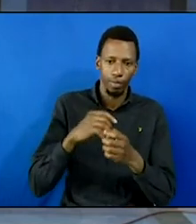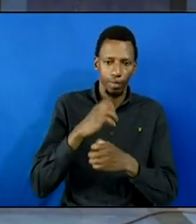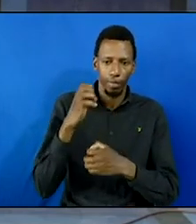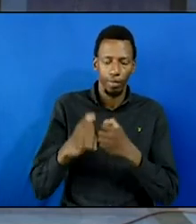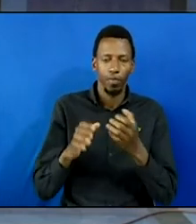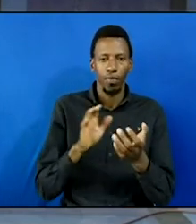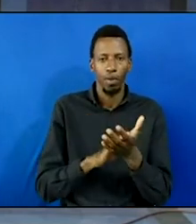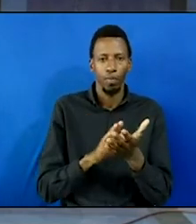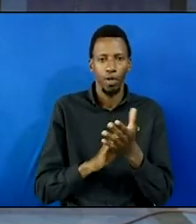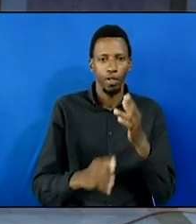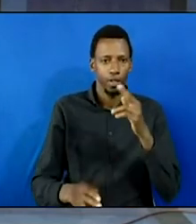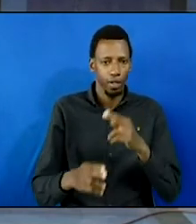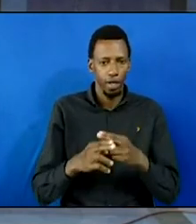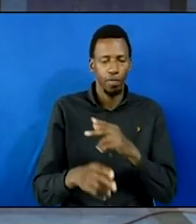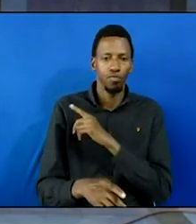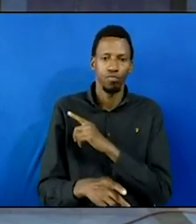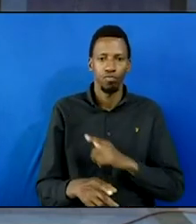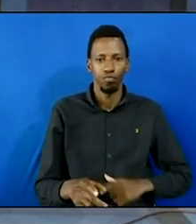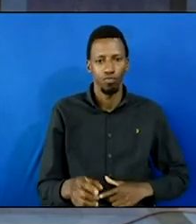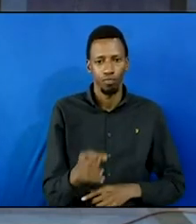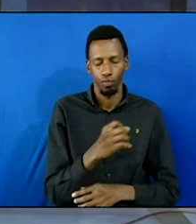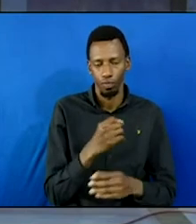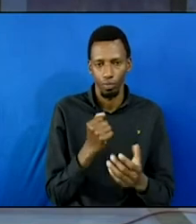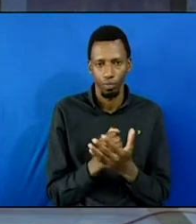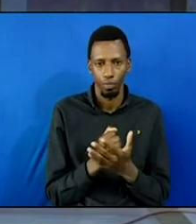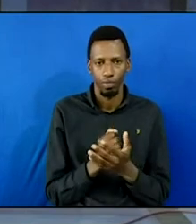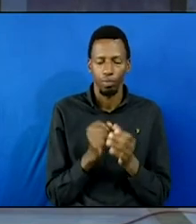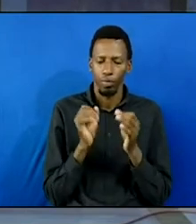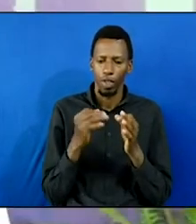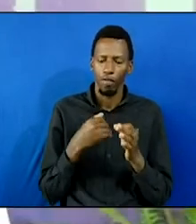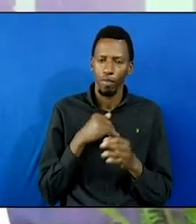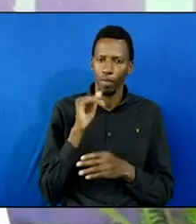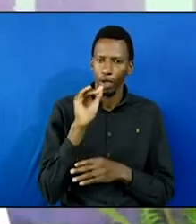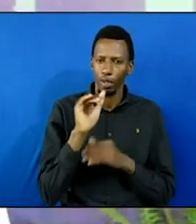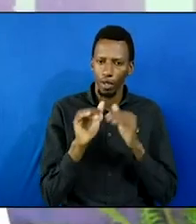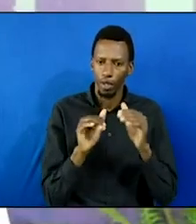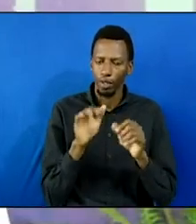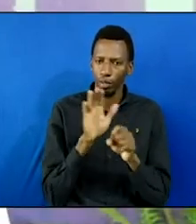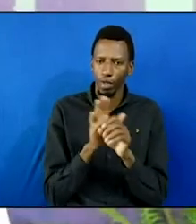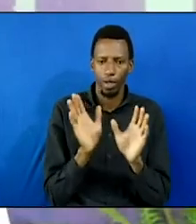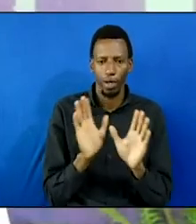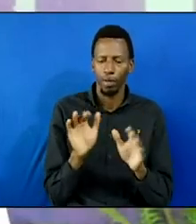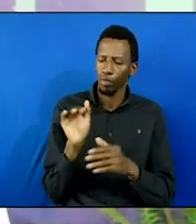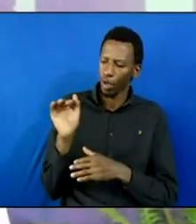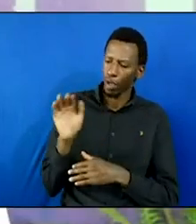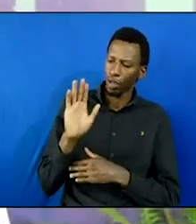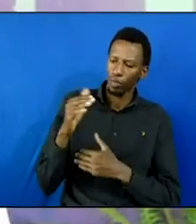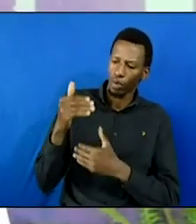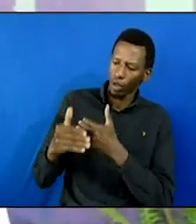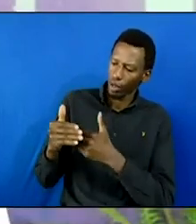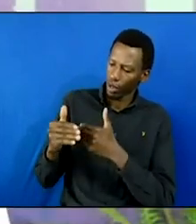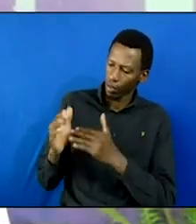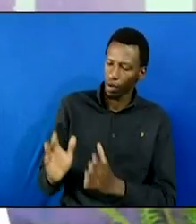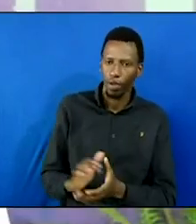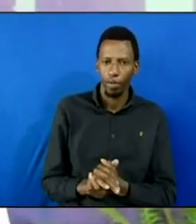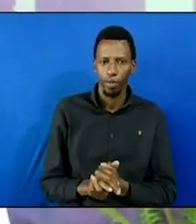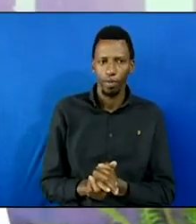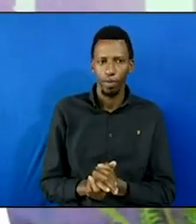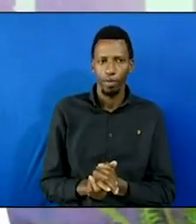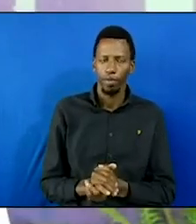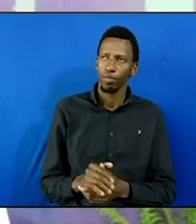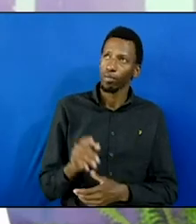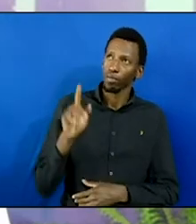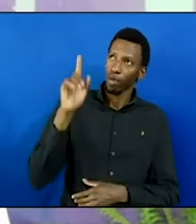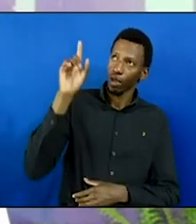of the Lord. If I'm not asking too much, just speak to your neighbor. Neighbor,